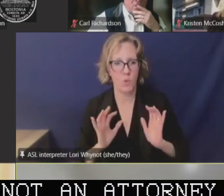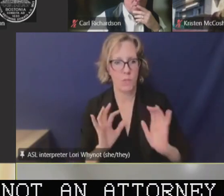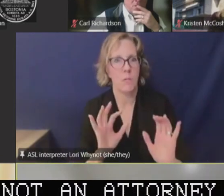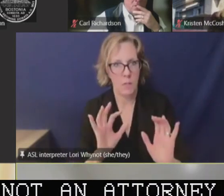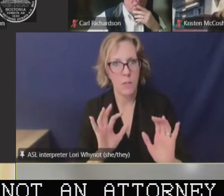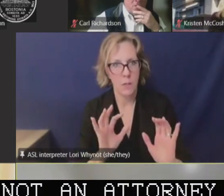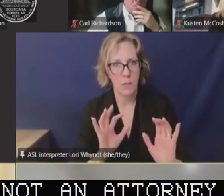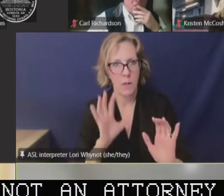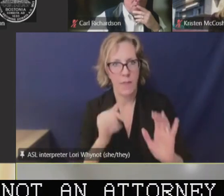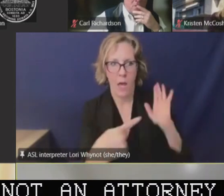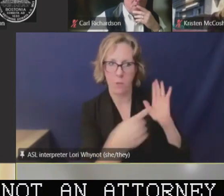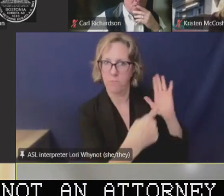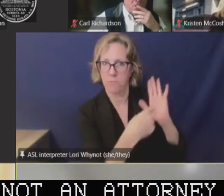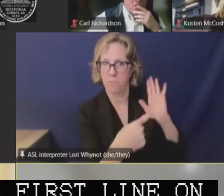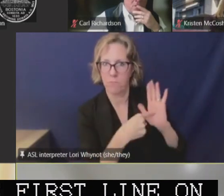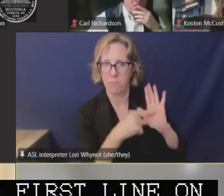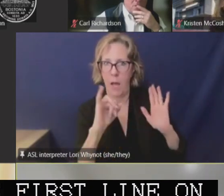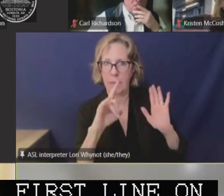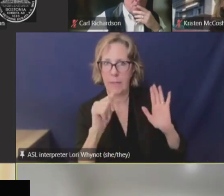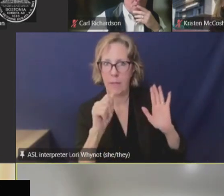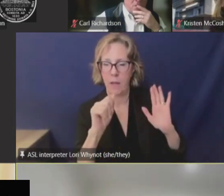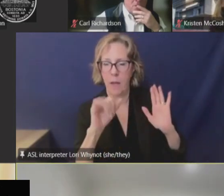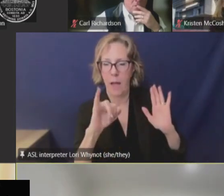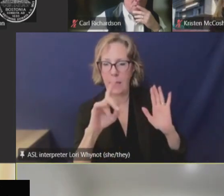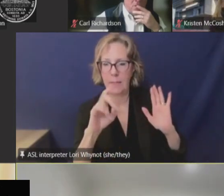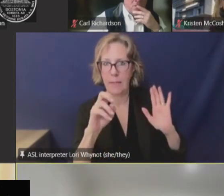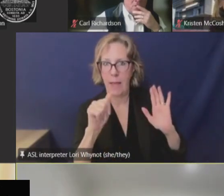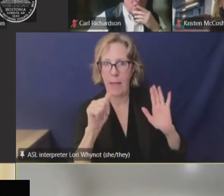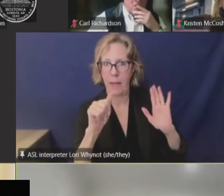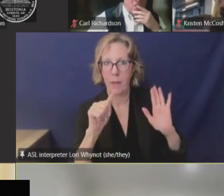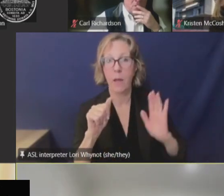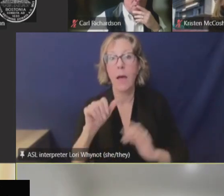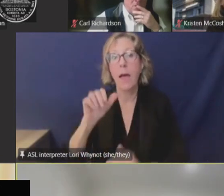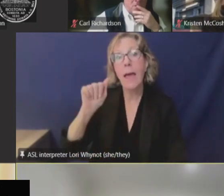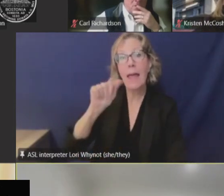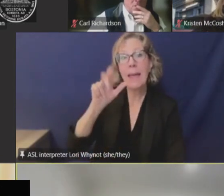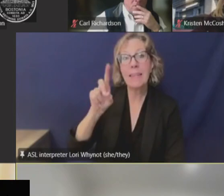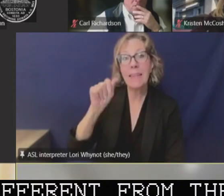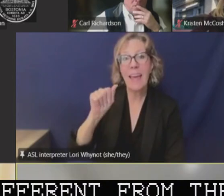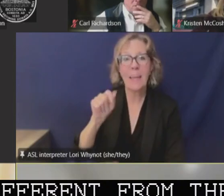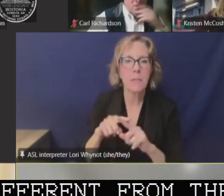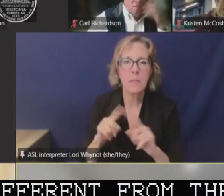very different from the ADA, which is civil rights, right? That's Department of Justice.